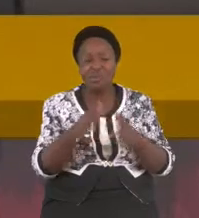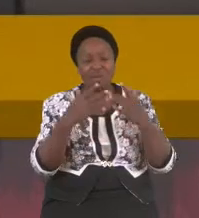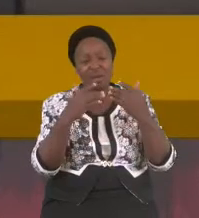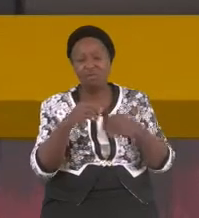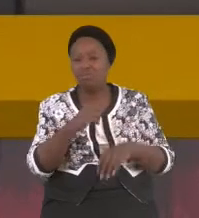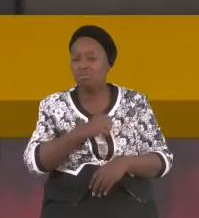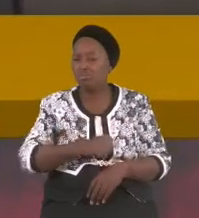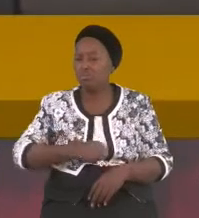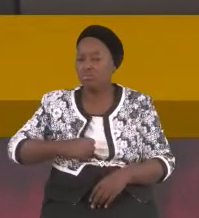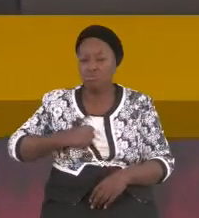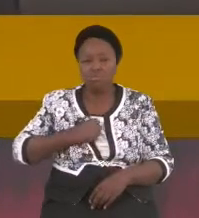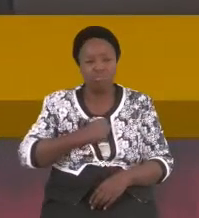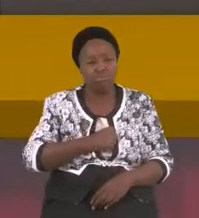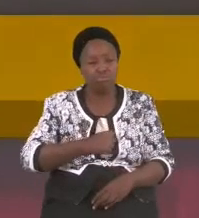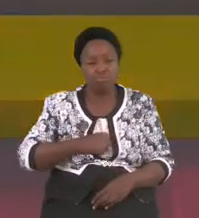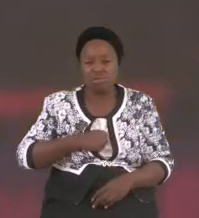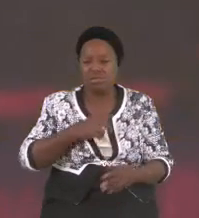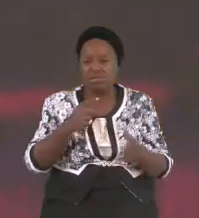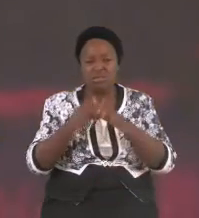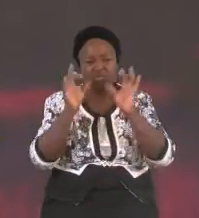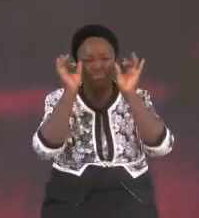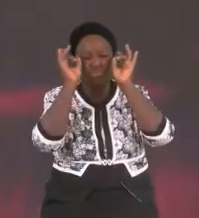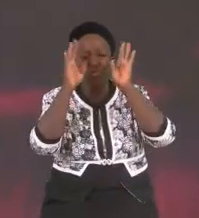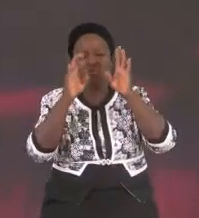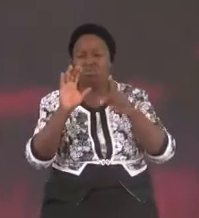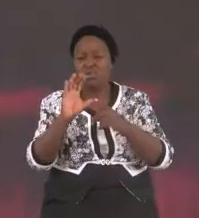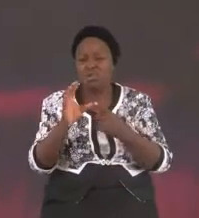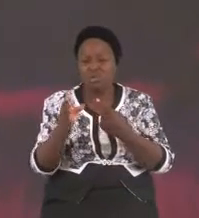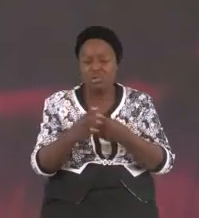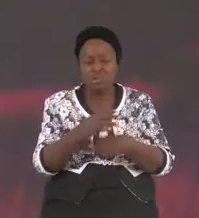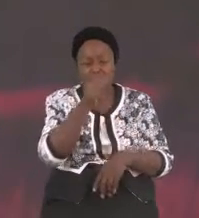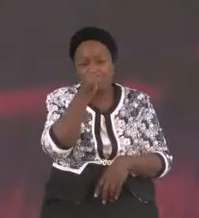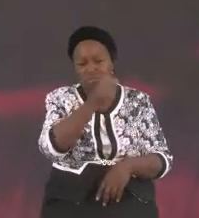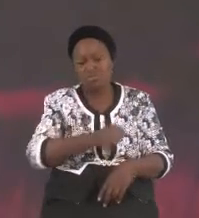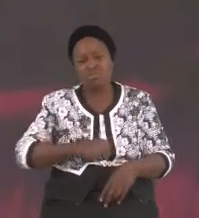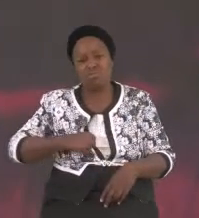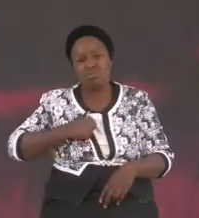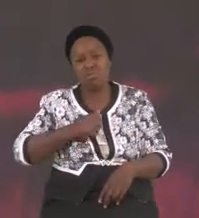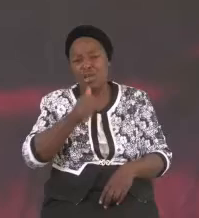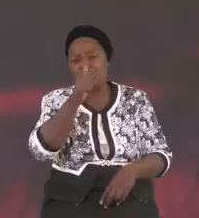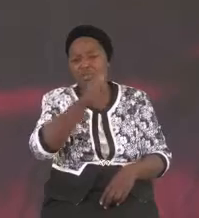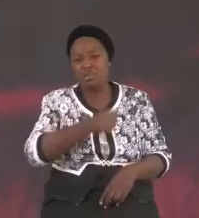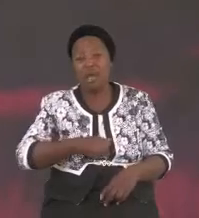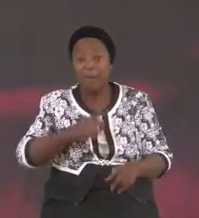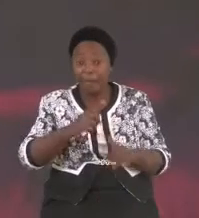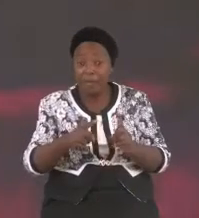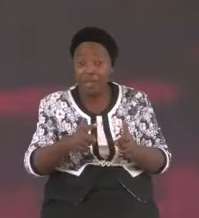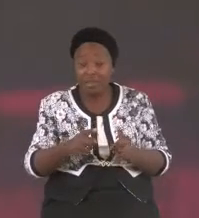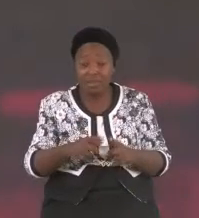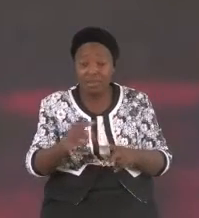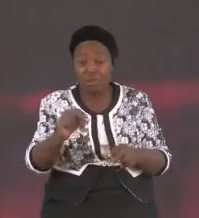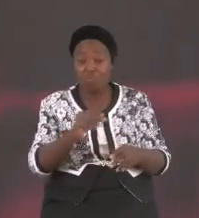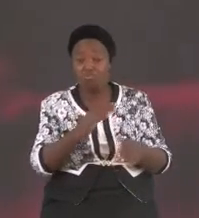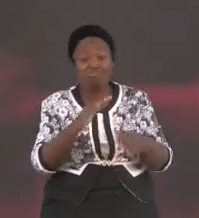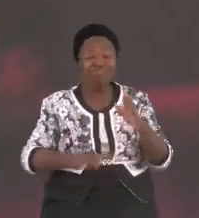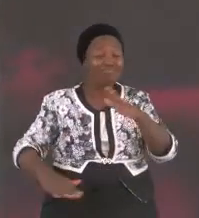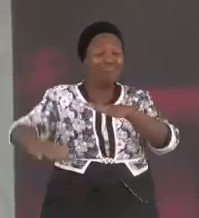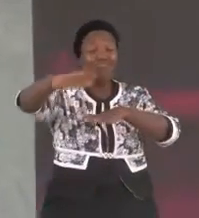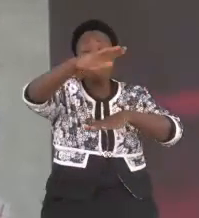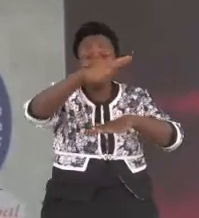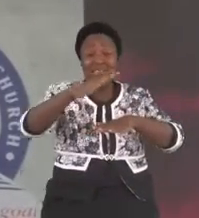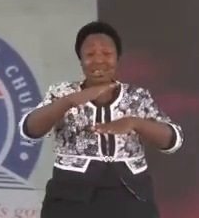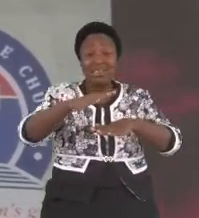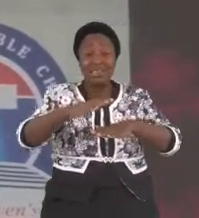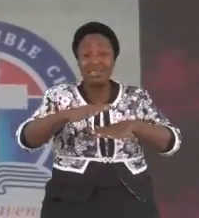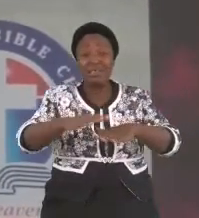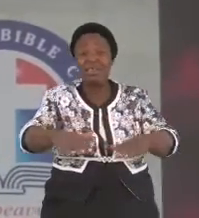sorry what a terrible bereavement i'm sorry but no superlative is sympathize but then you